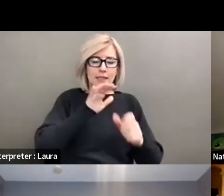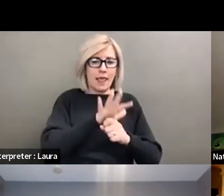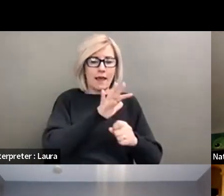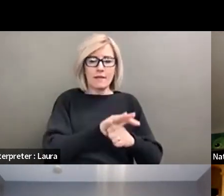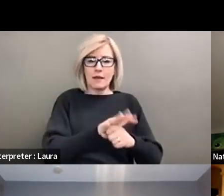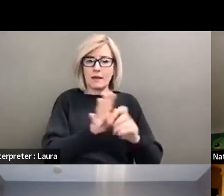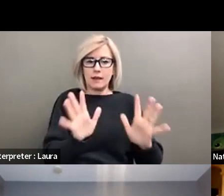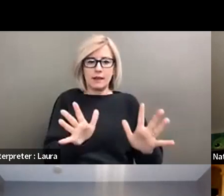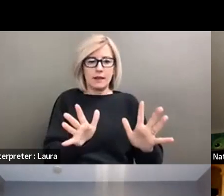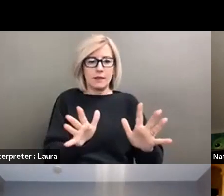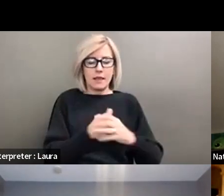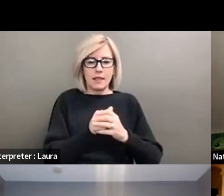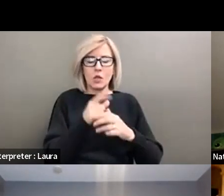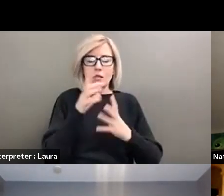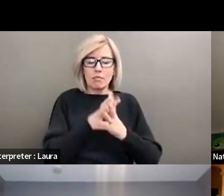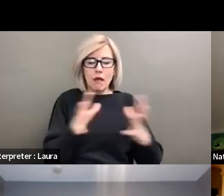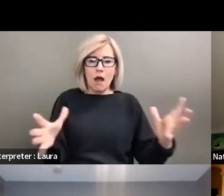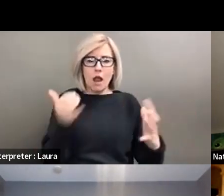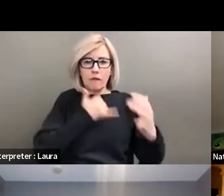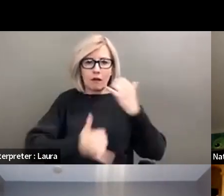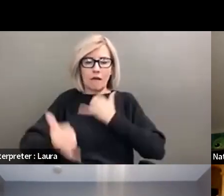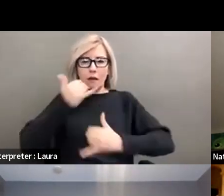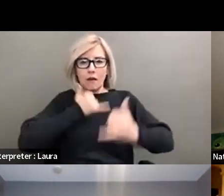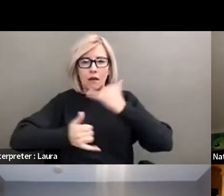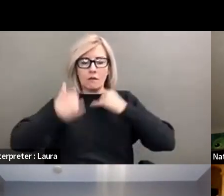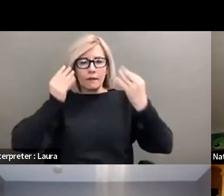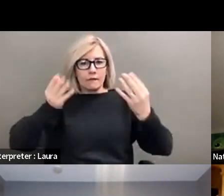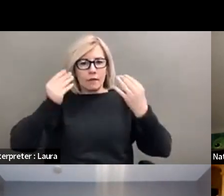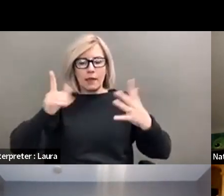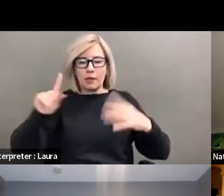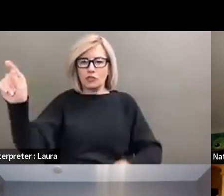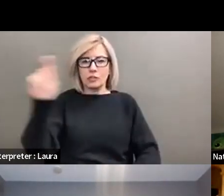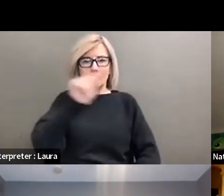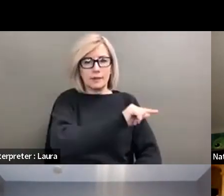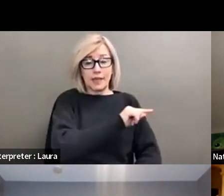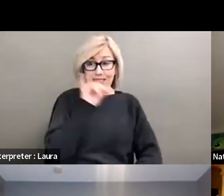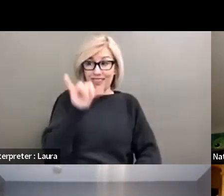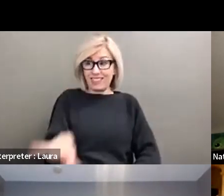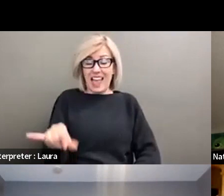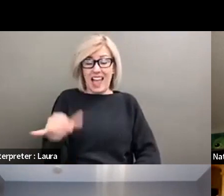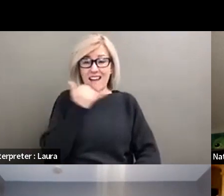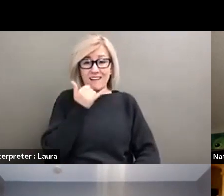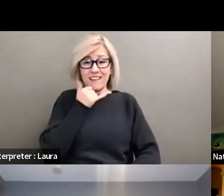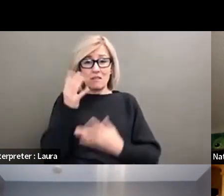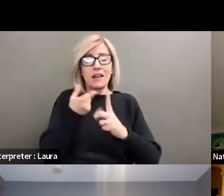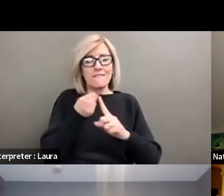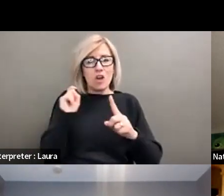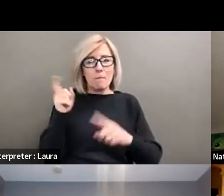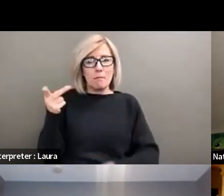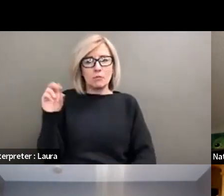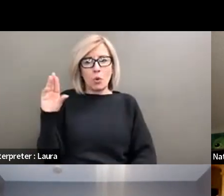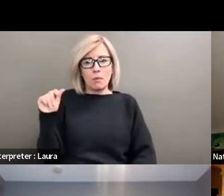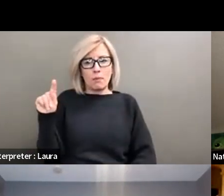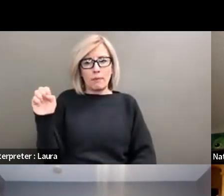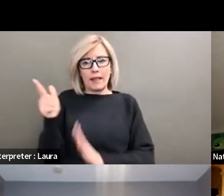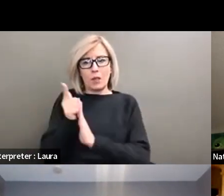just, there's misinformation out there, and the misinformation, quite frankly, I believe is coming from the probate lawyers,